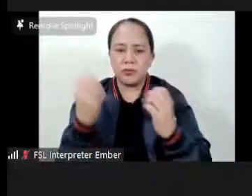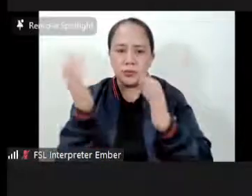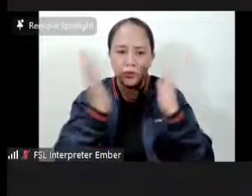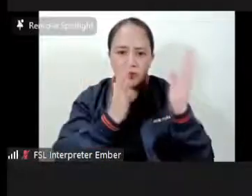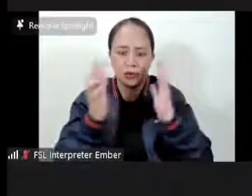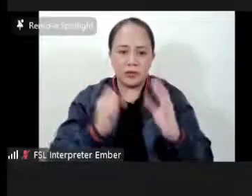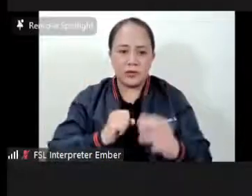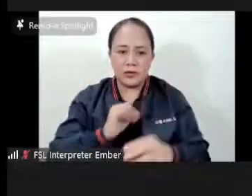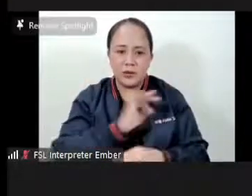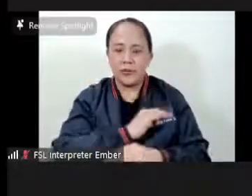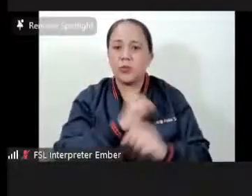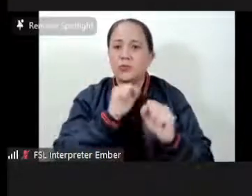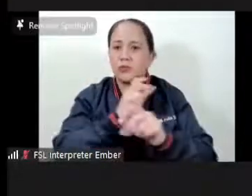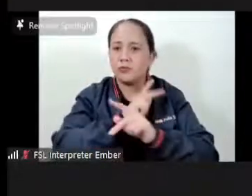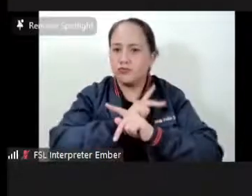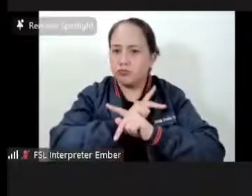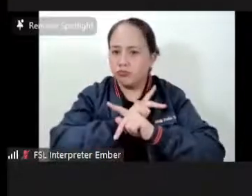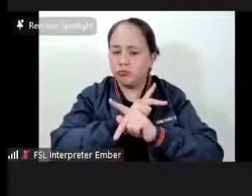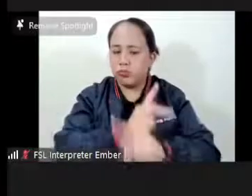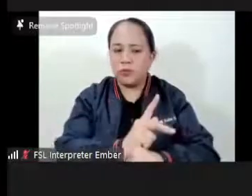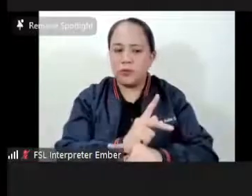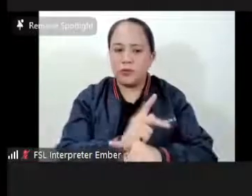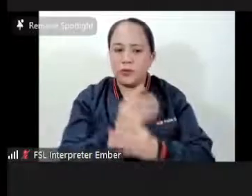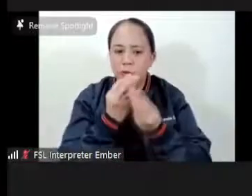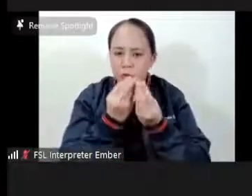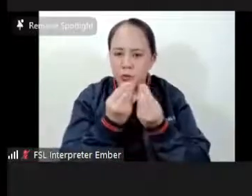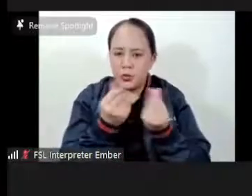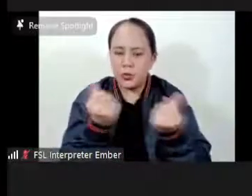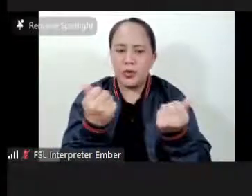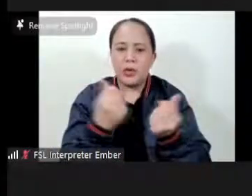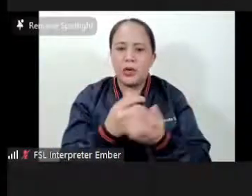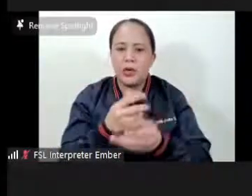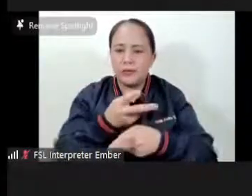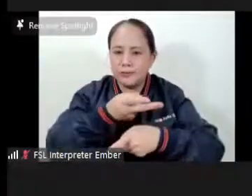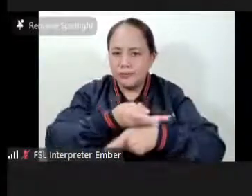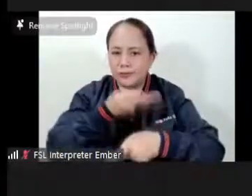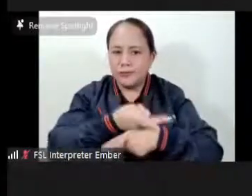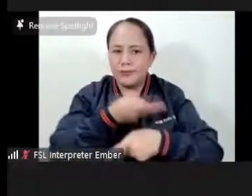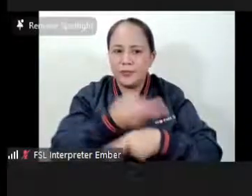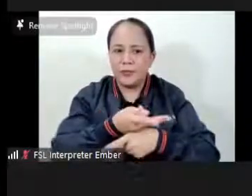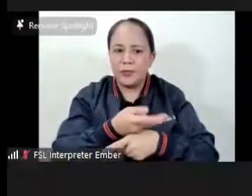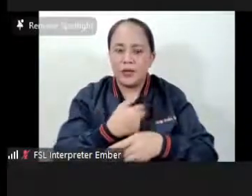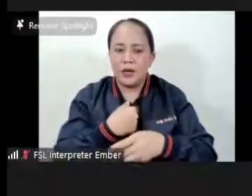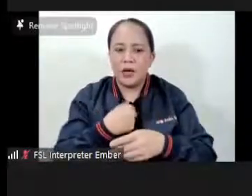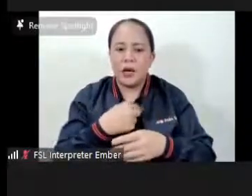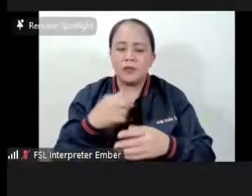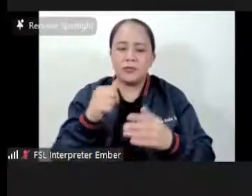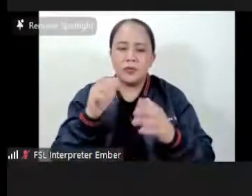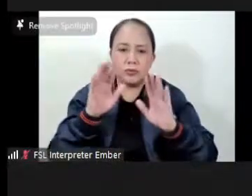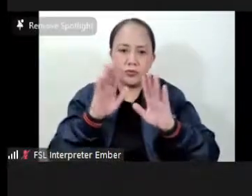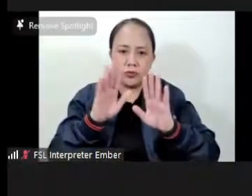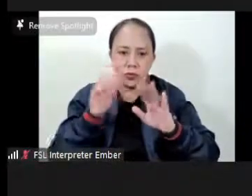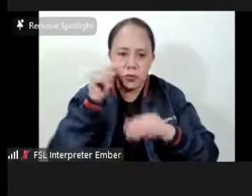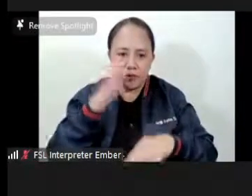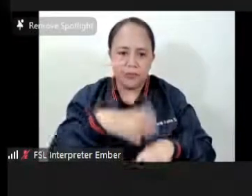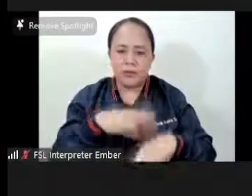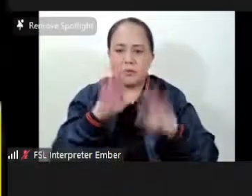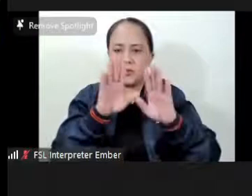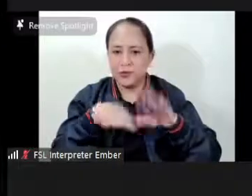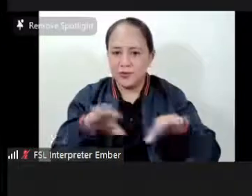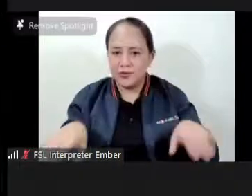will protect, heal, and nurture our country's women and children.